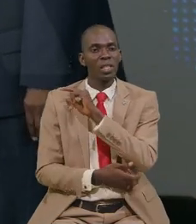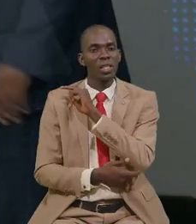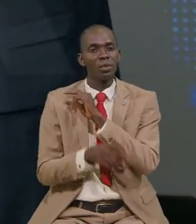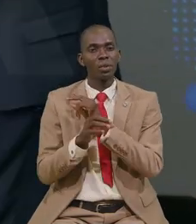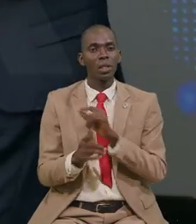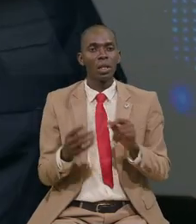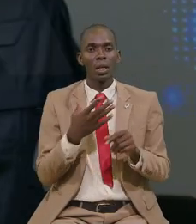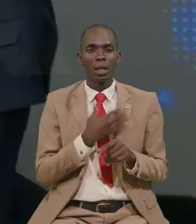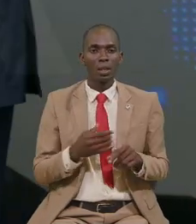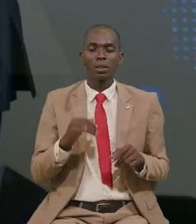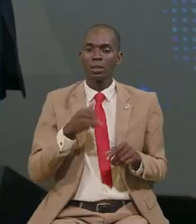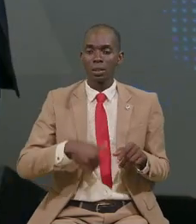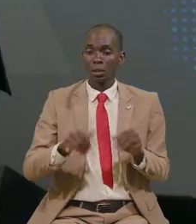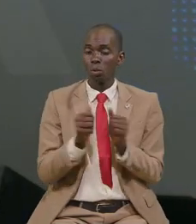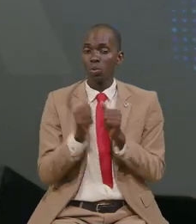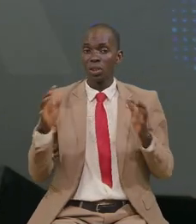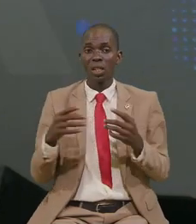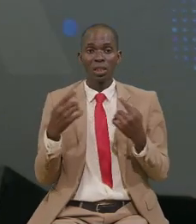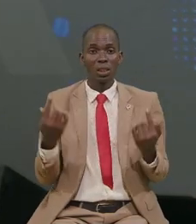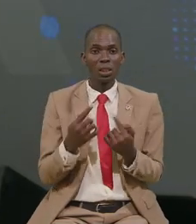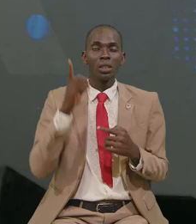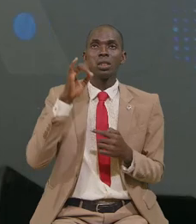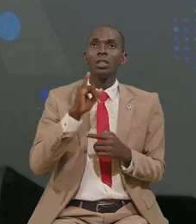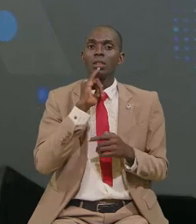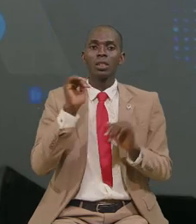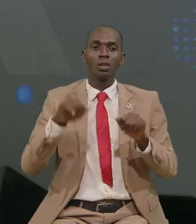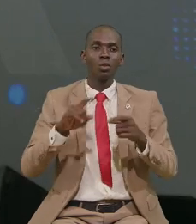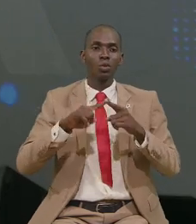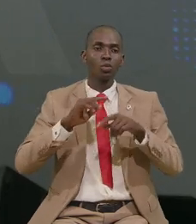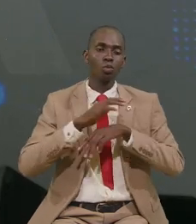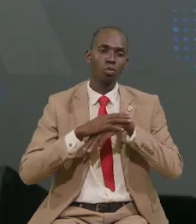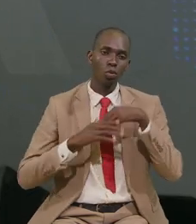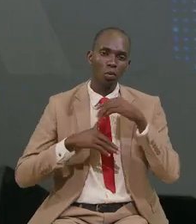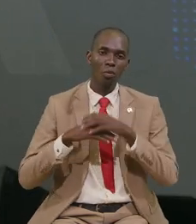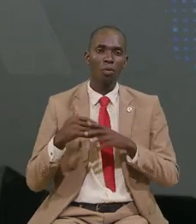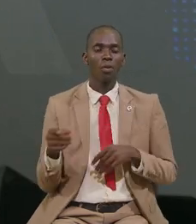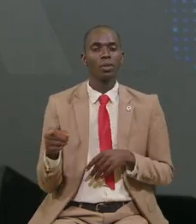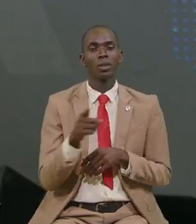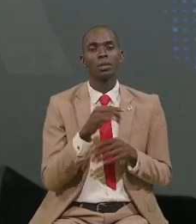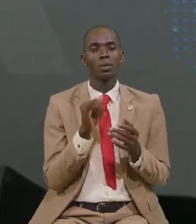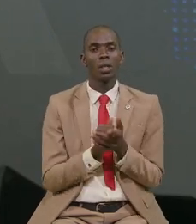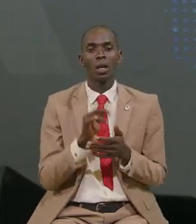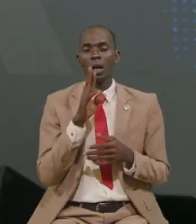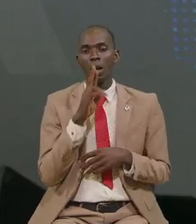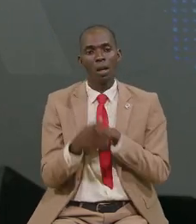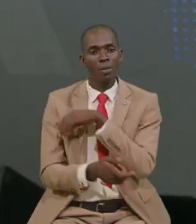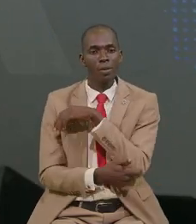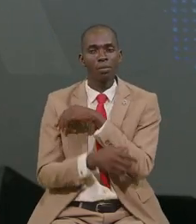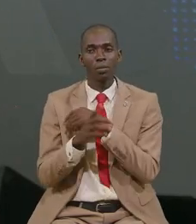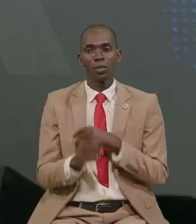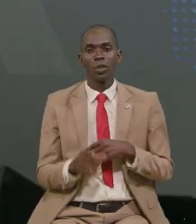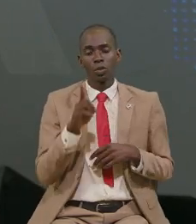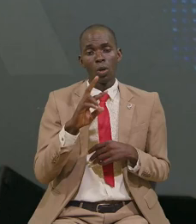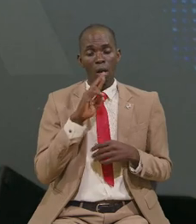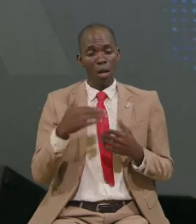without sin, he is able to succor them that are tempted. You're facing temptation,